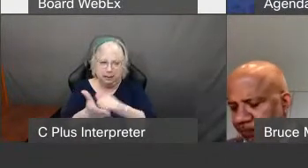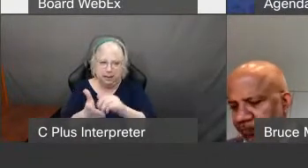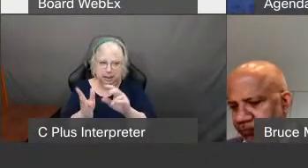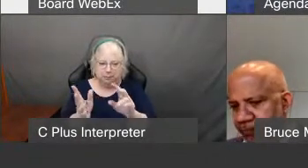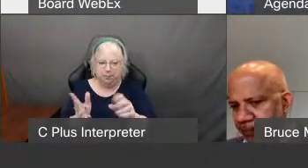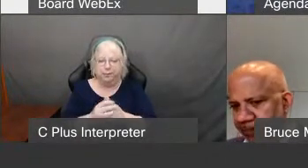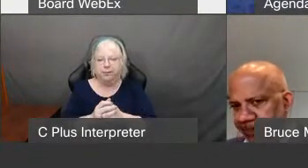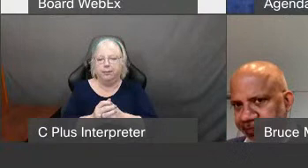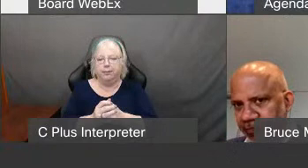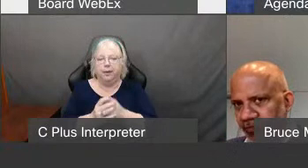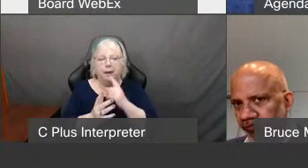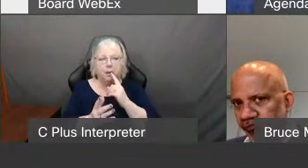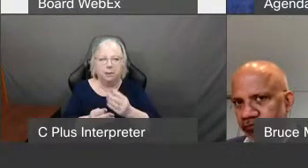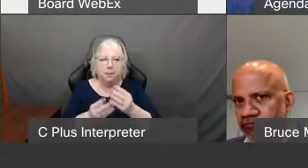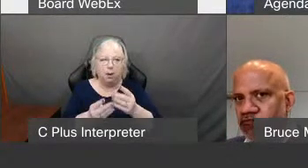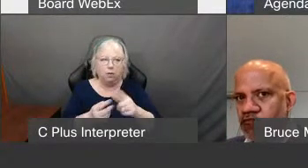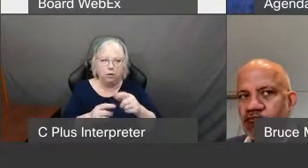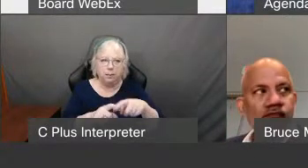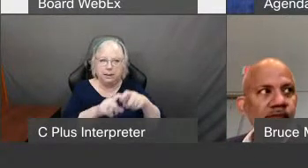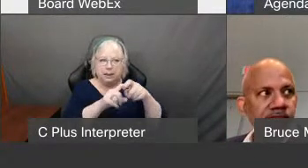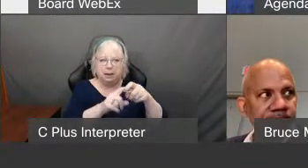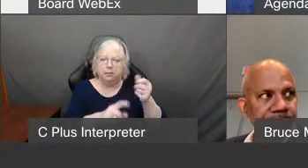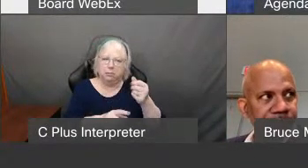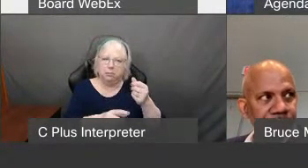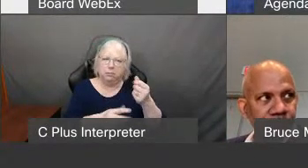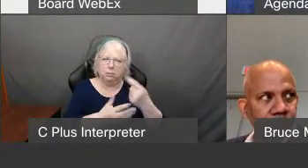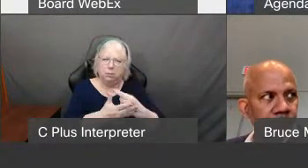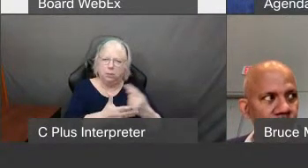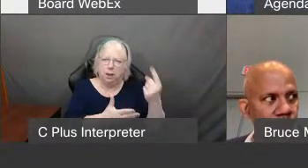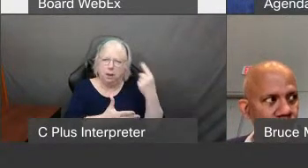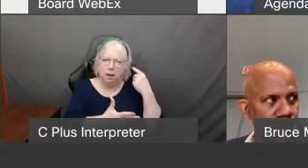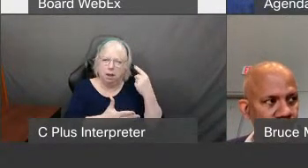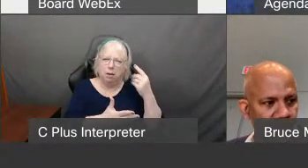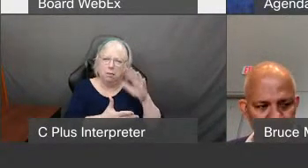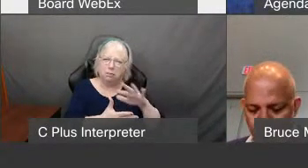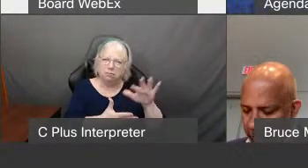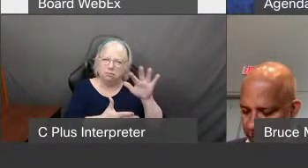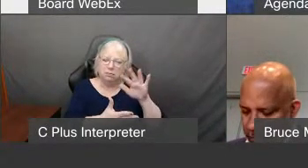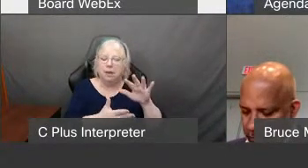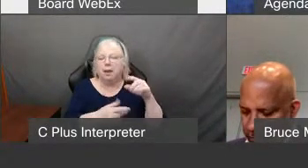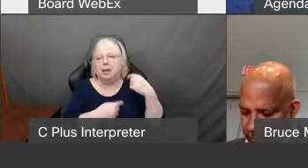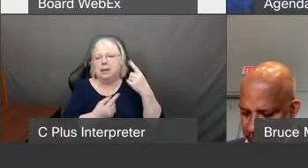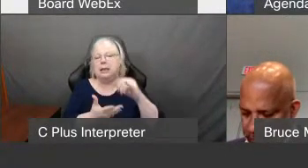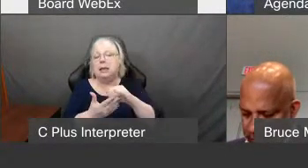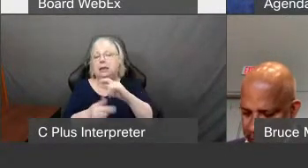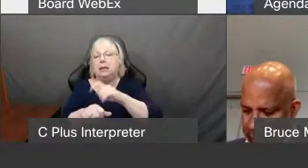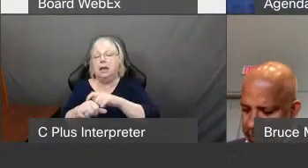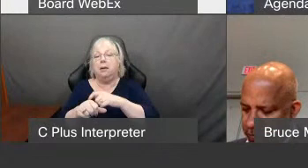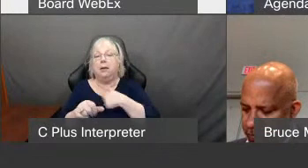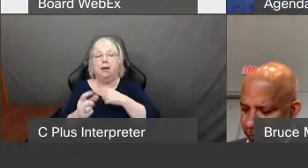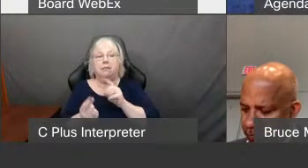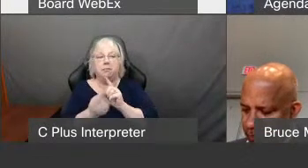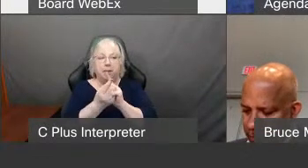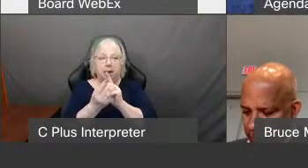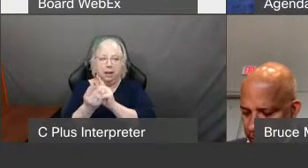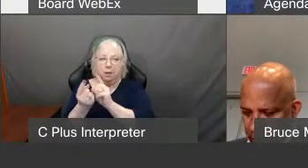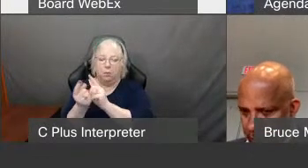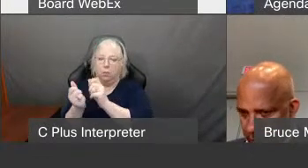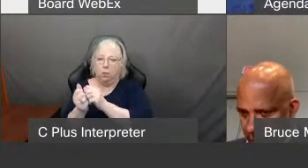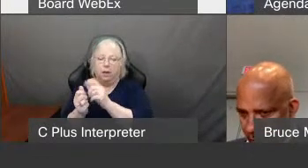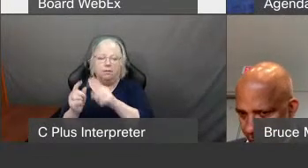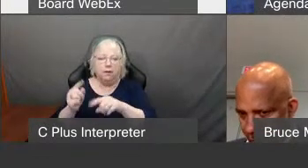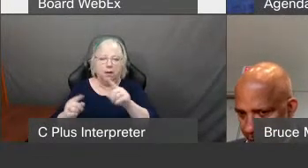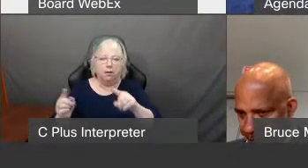It was motioned to be tabled a couple weeks ago or a week or so ago. Since that time, have met with various board